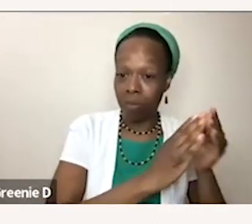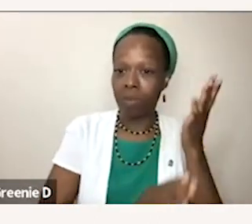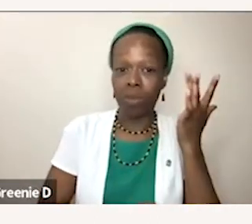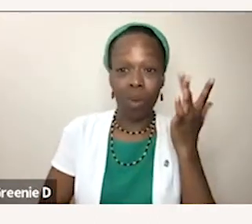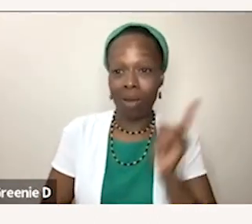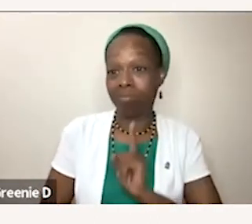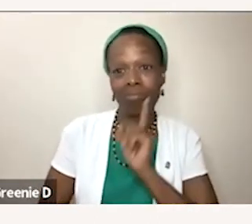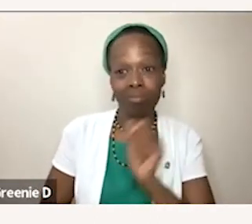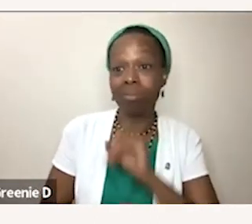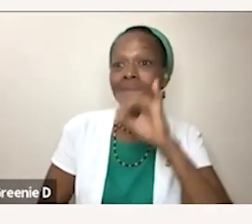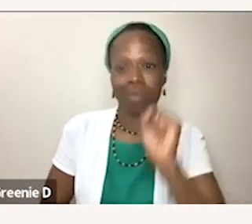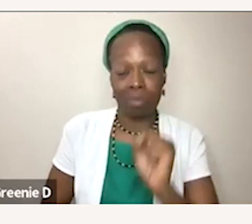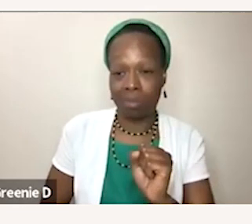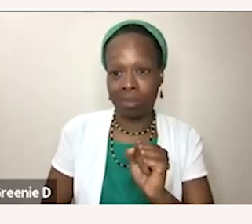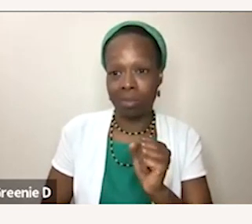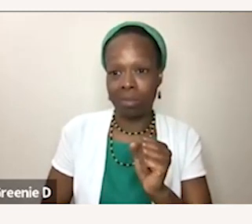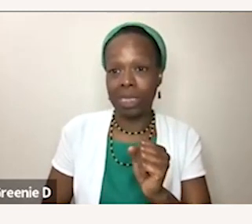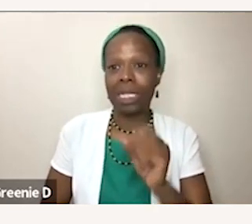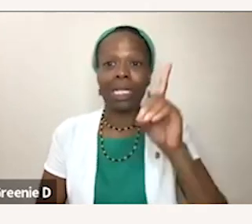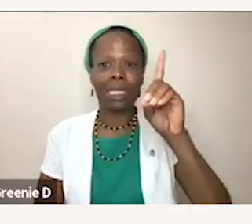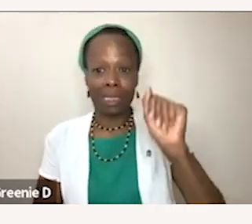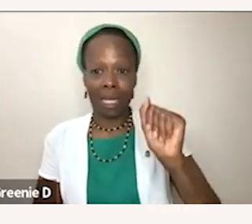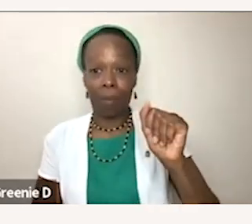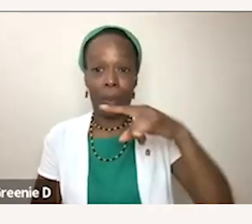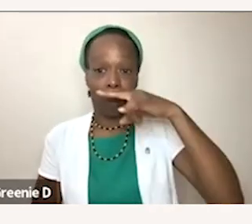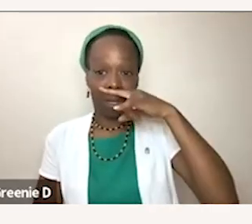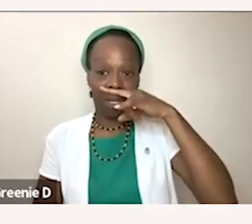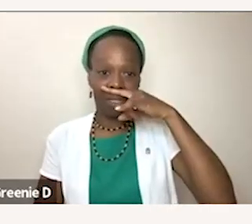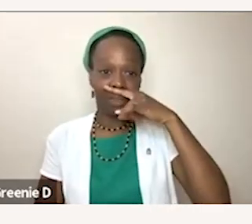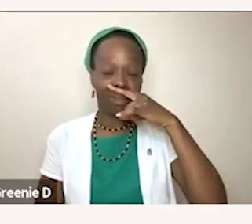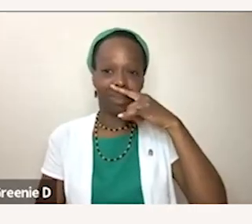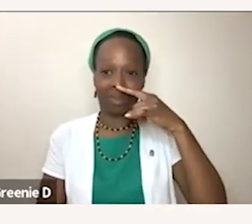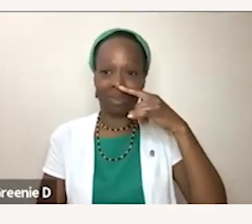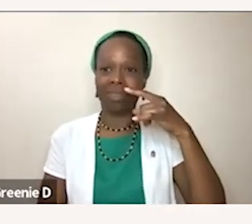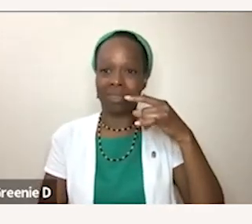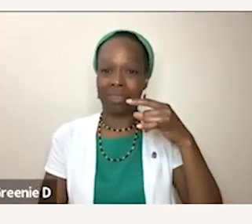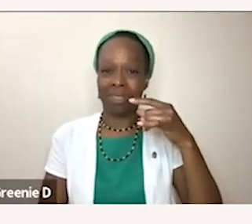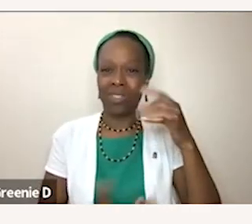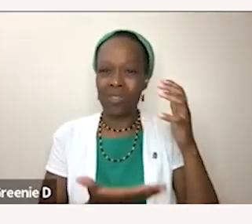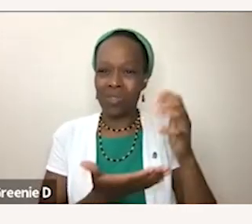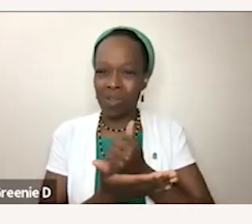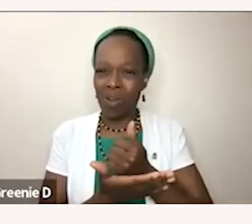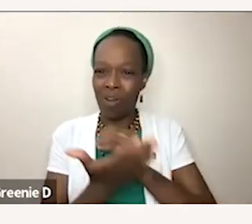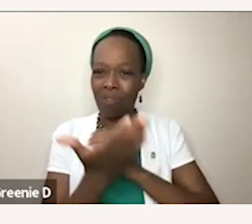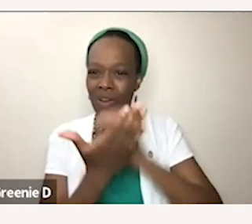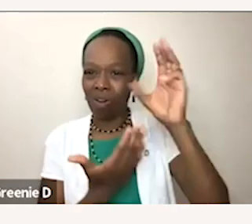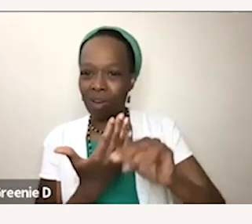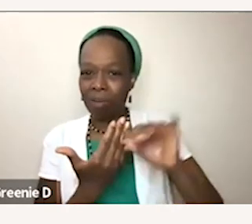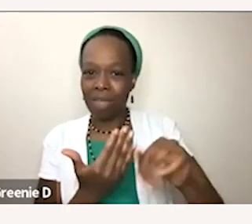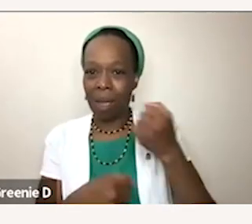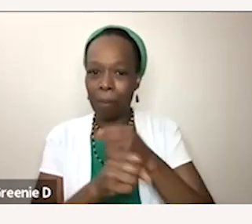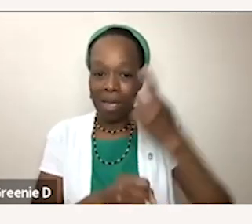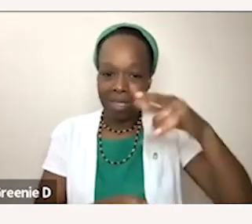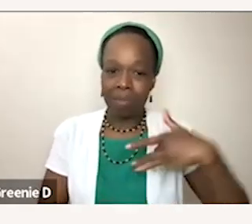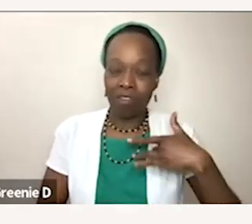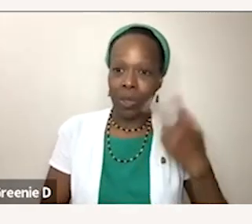that disabled kids deserve a curriculum that makes them feel seen and a curriculum that works to